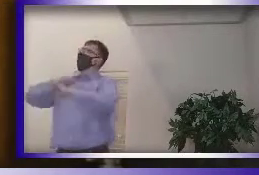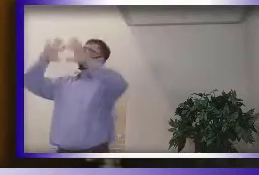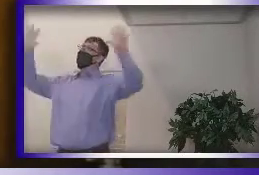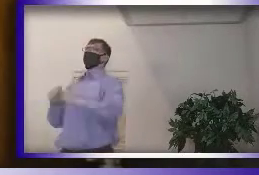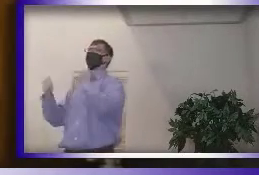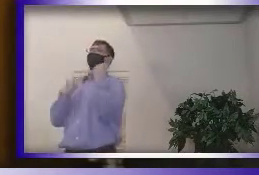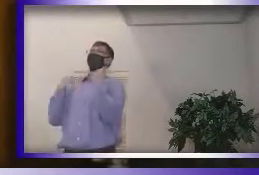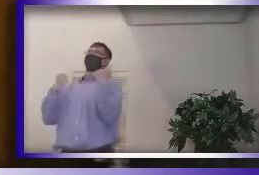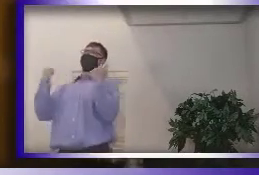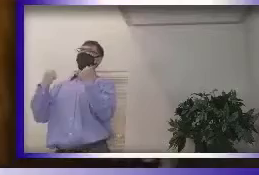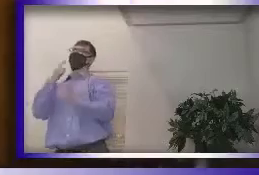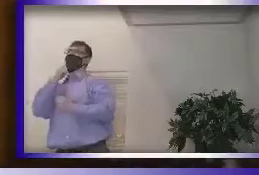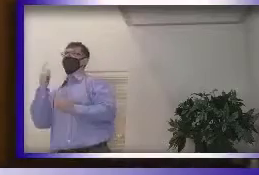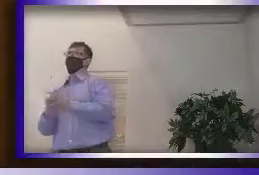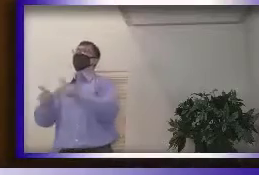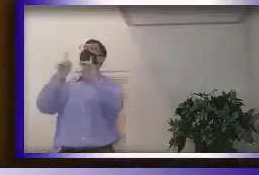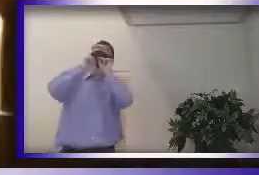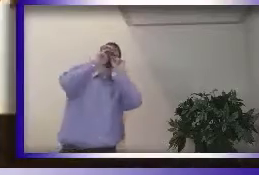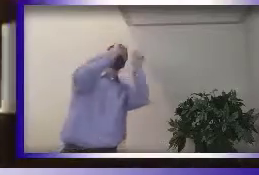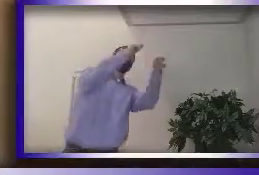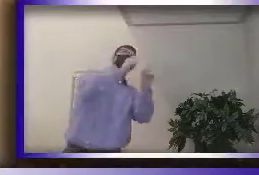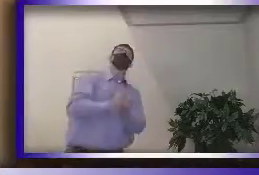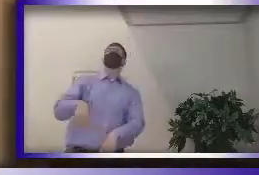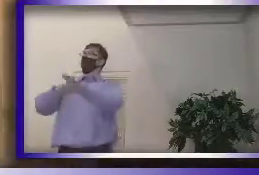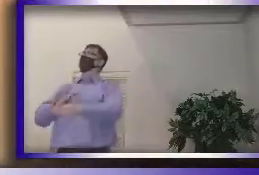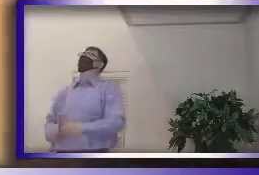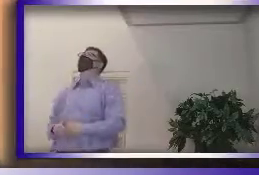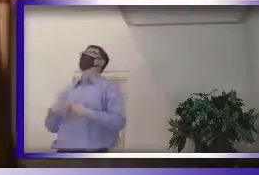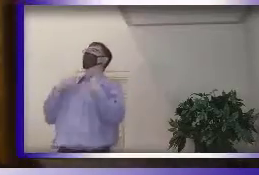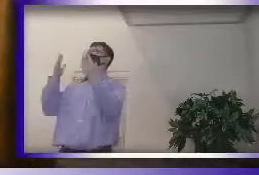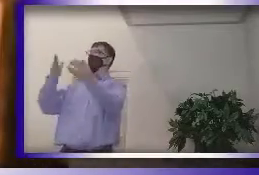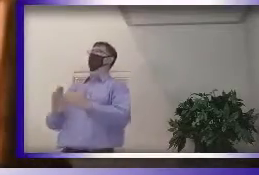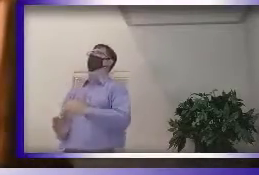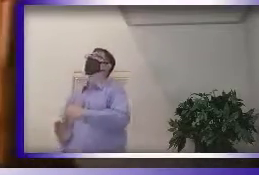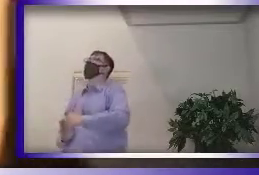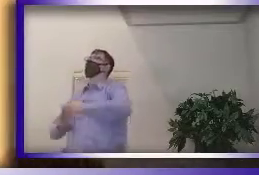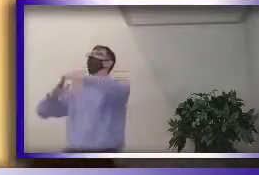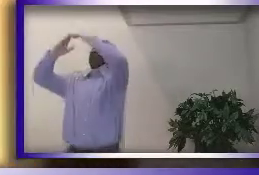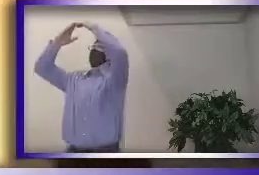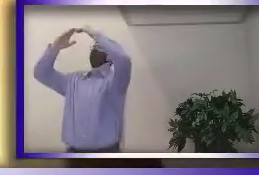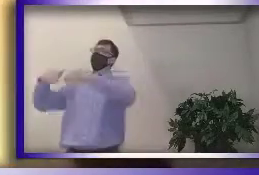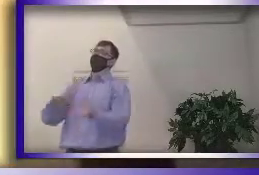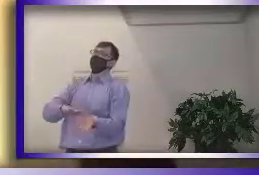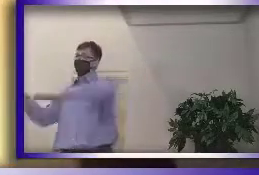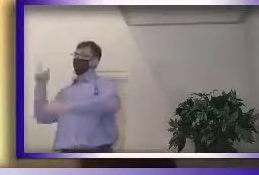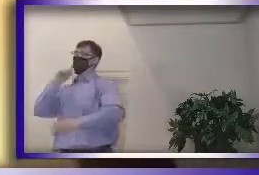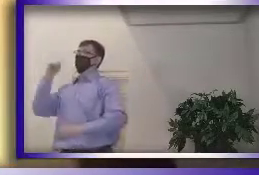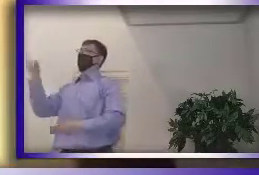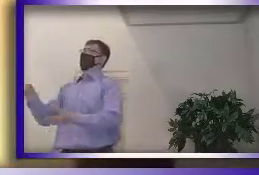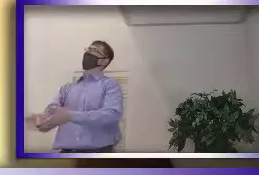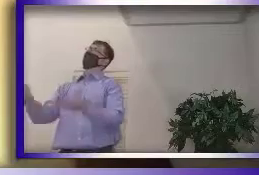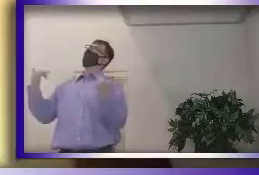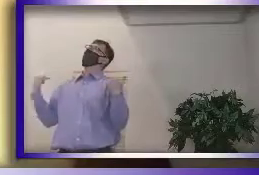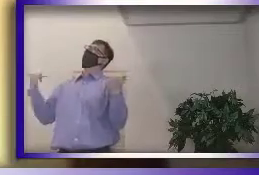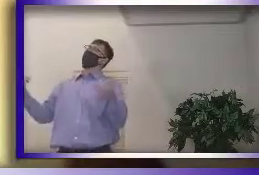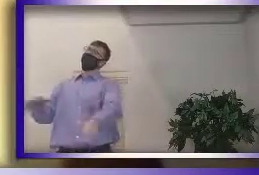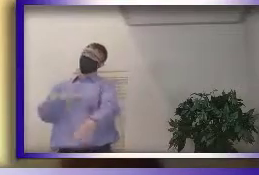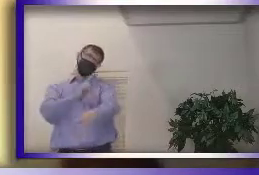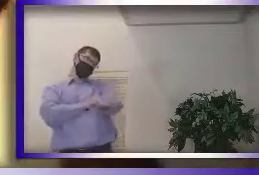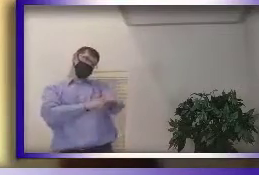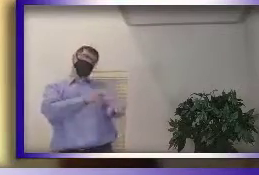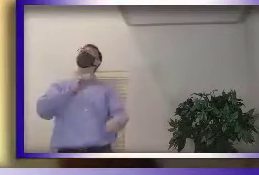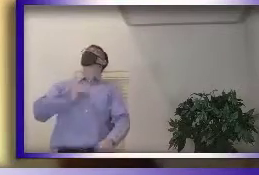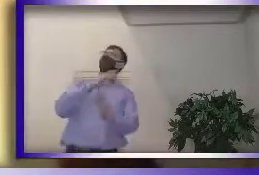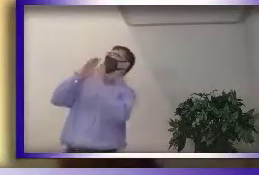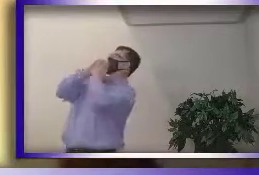What name was he calling on in order to do these great things, which, by the way, we're all supposed